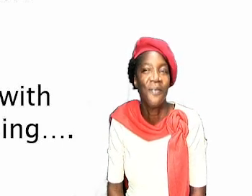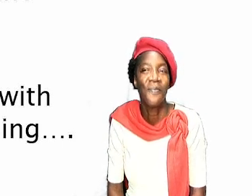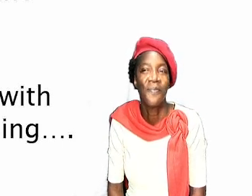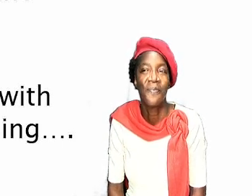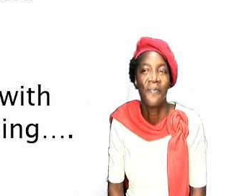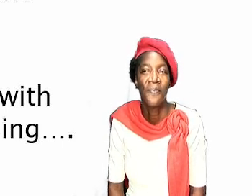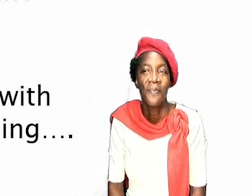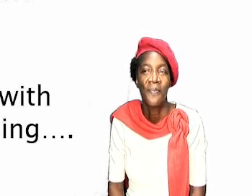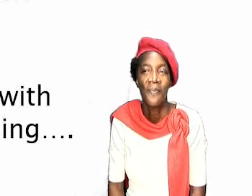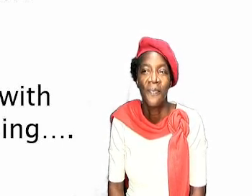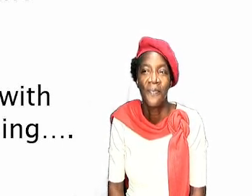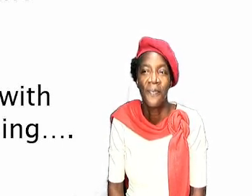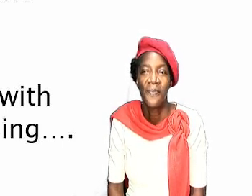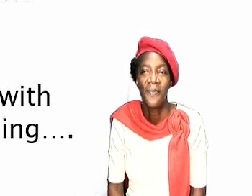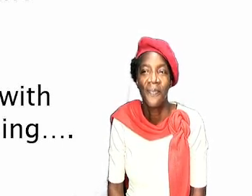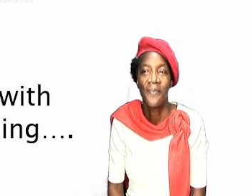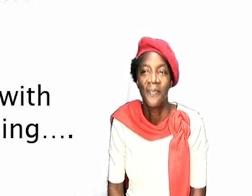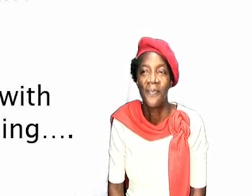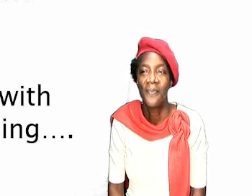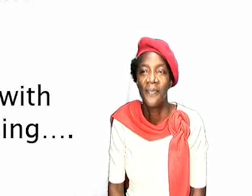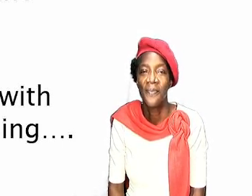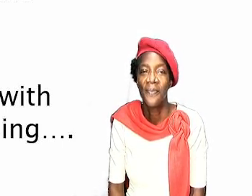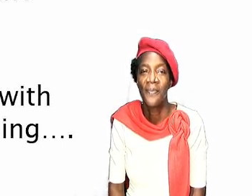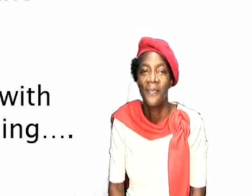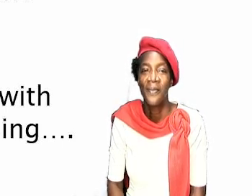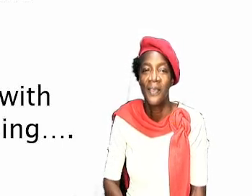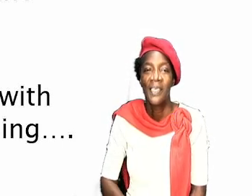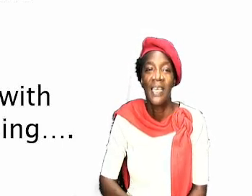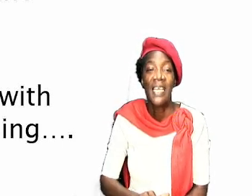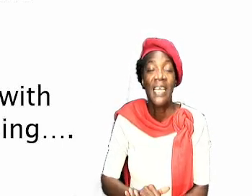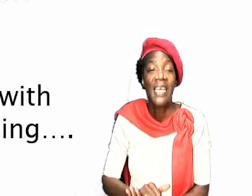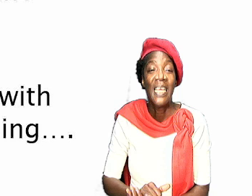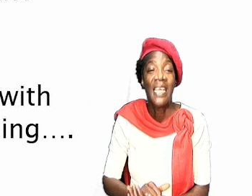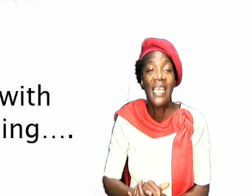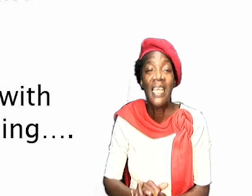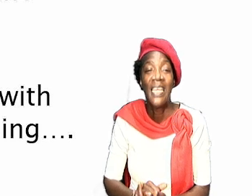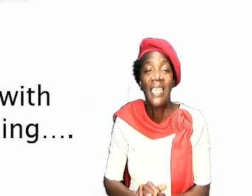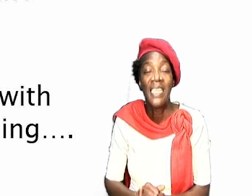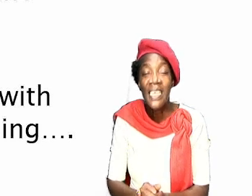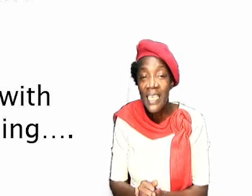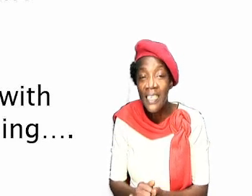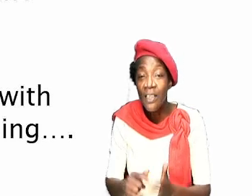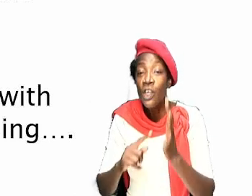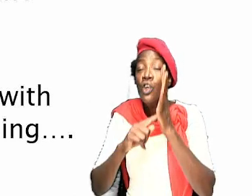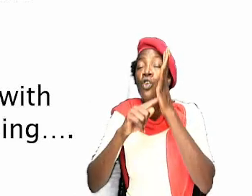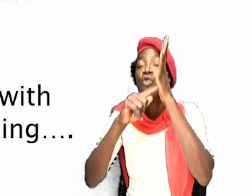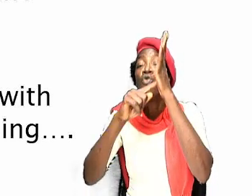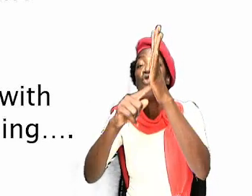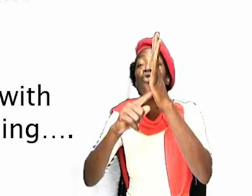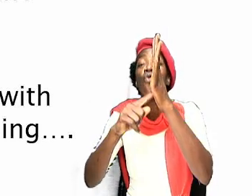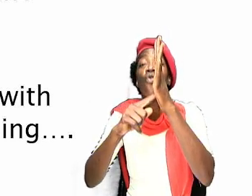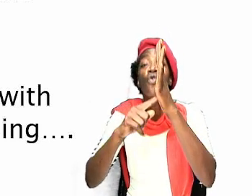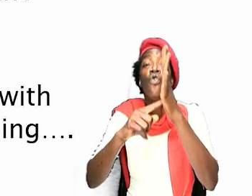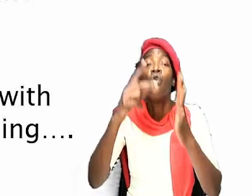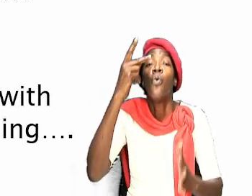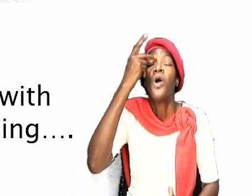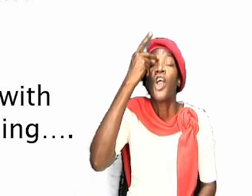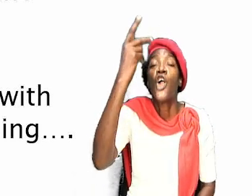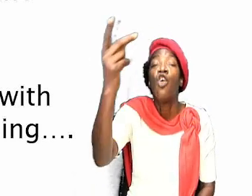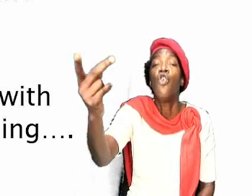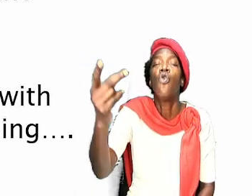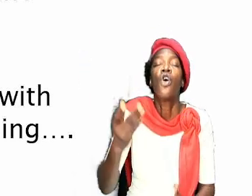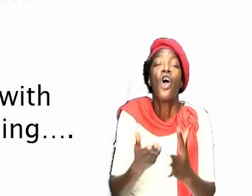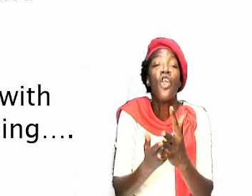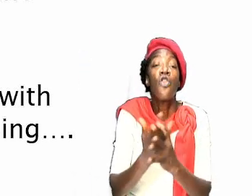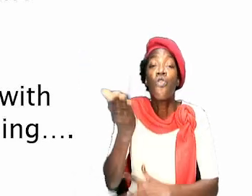is another mark. So these are the mark that you can look at. And when you look through the life